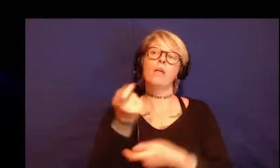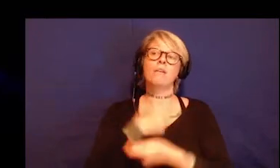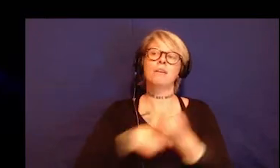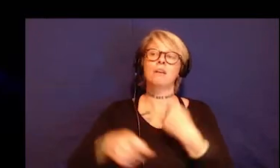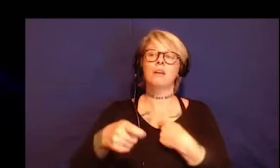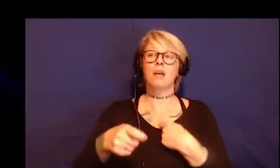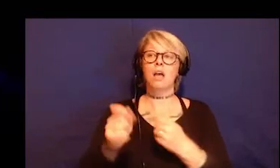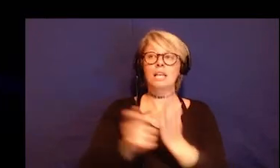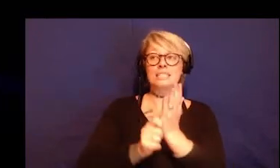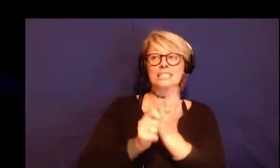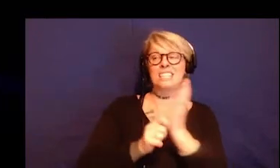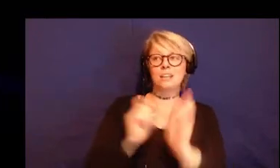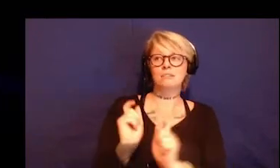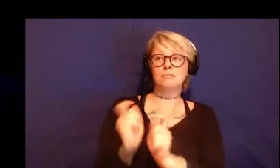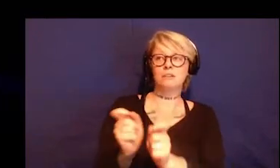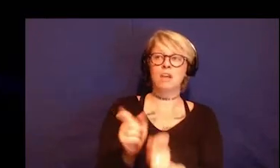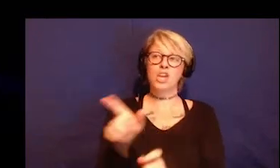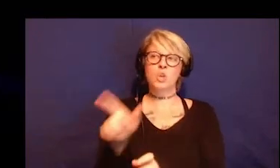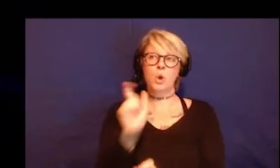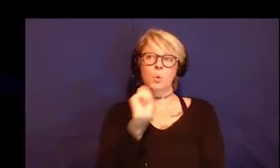how cool you are.